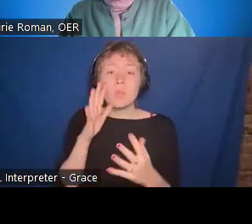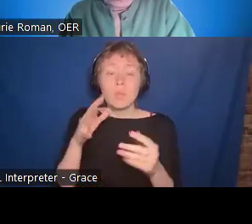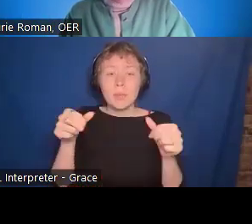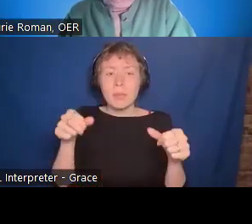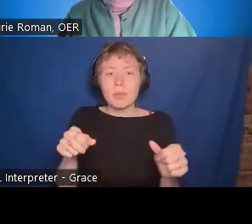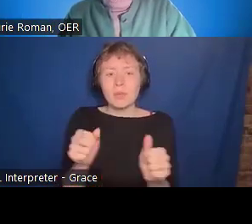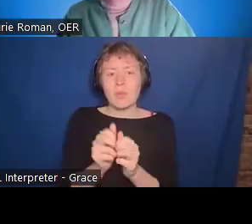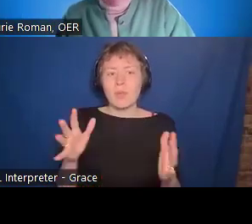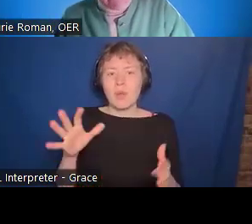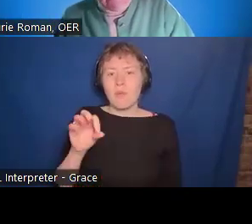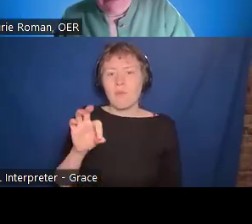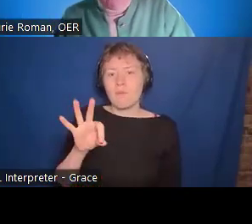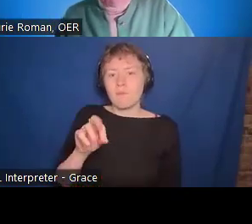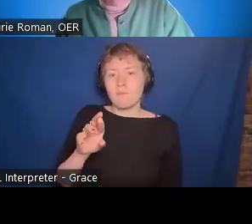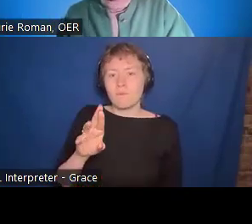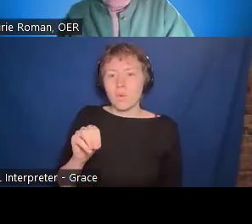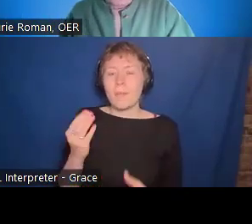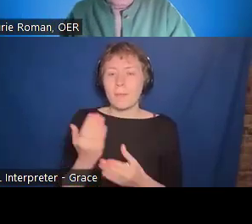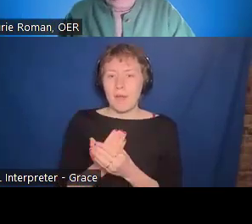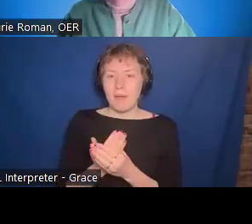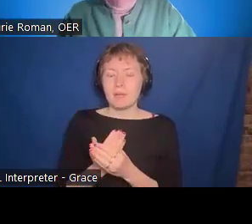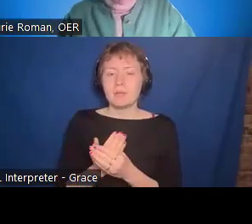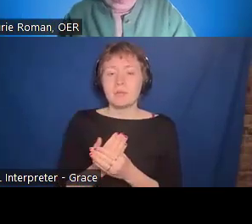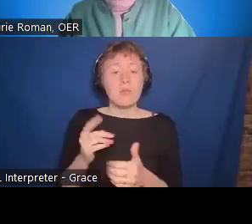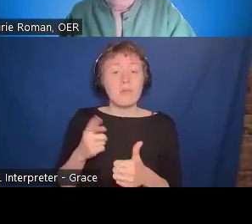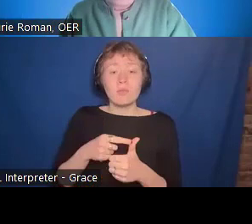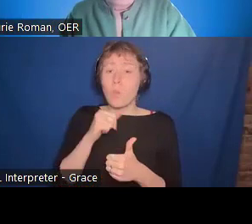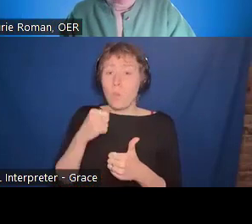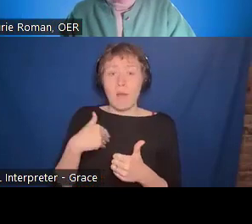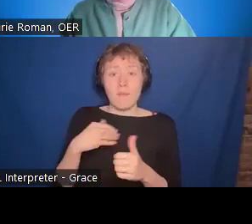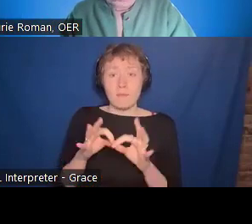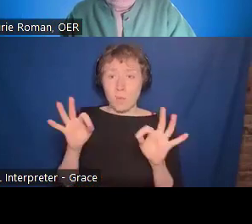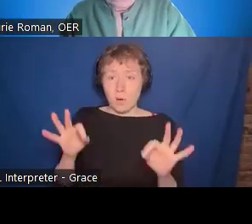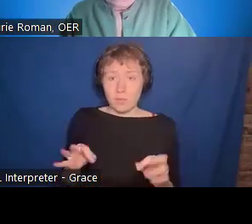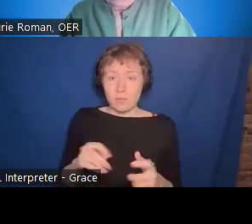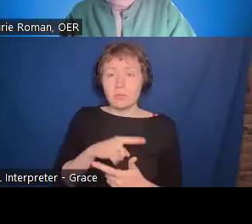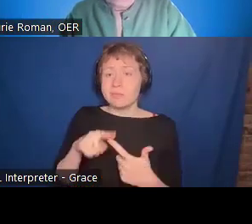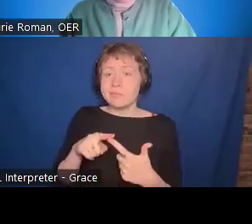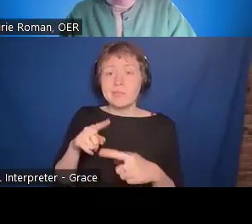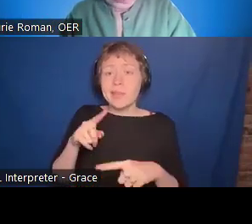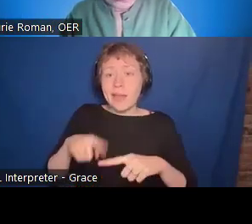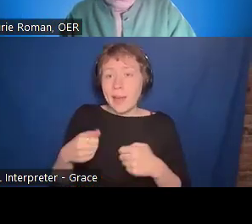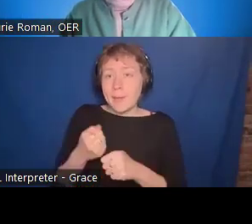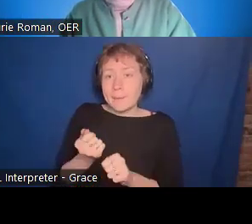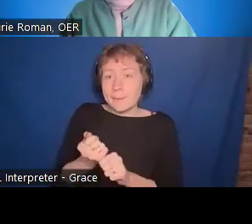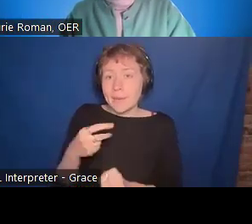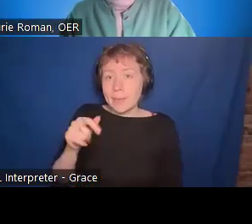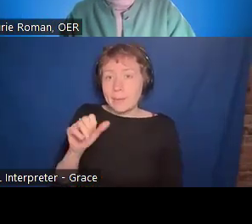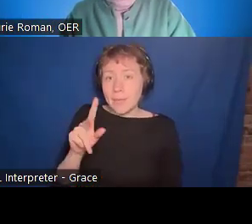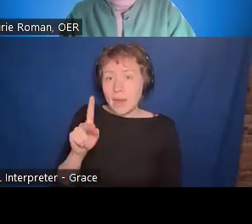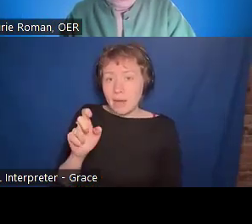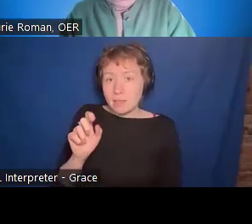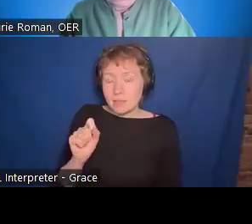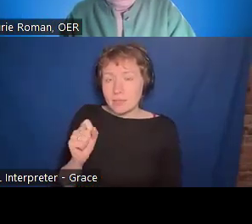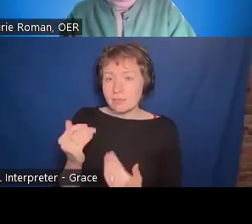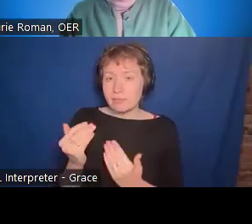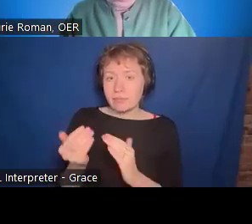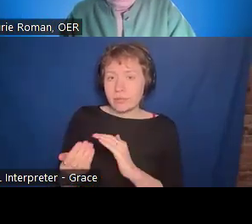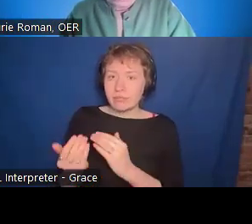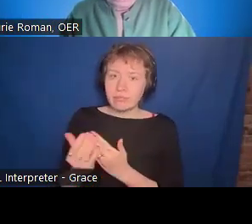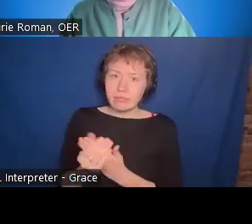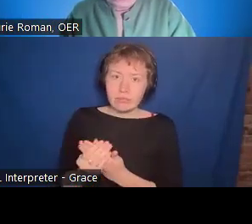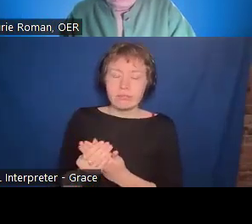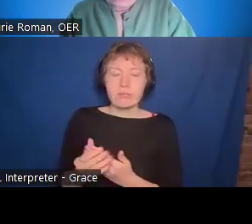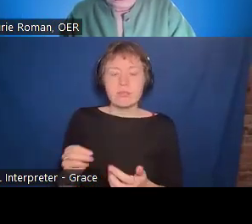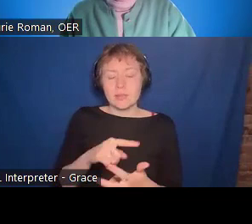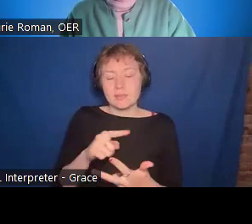packets. So first, we don't have the forms. B, we can't make the packets. And most importantly, we don't want to